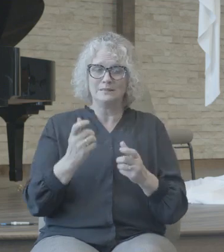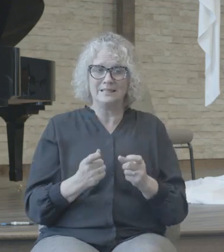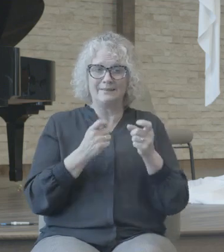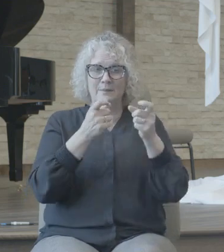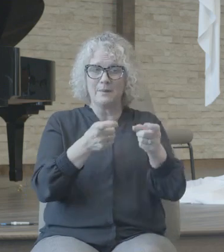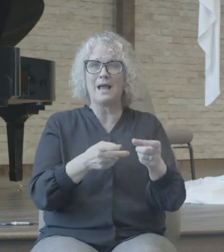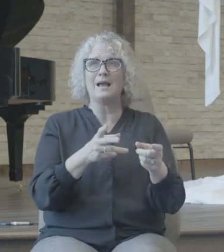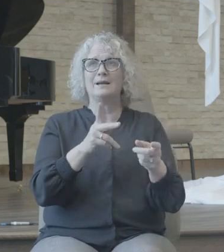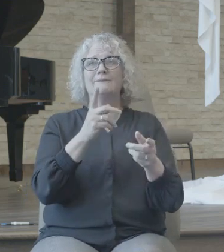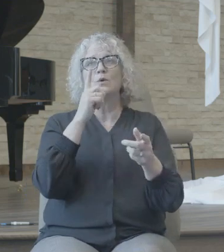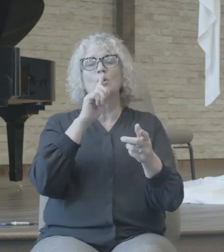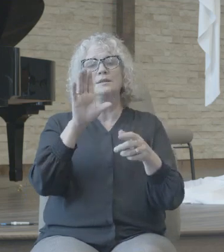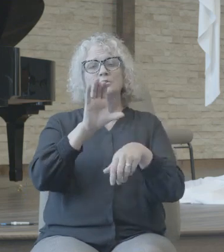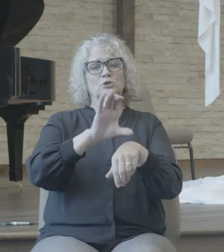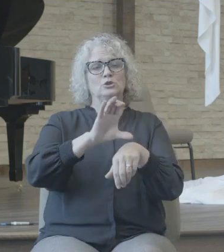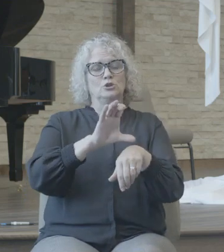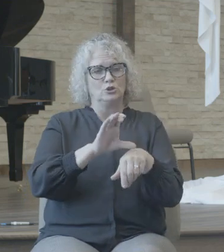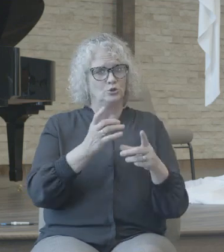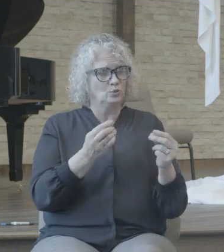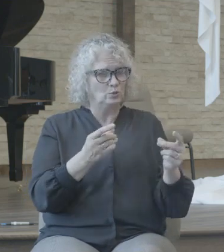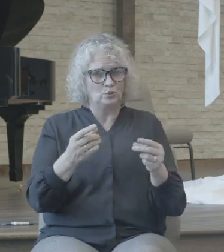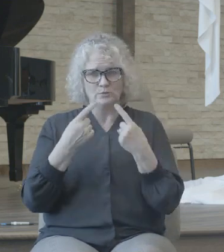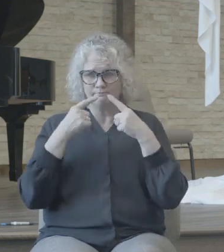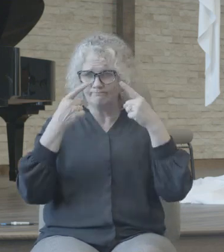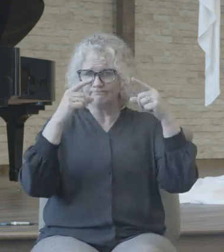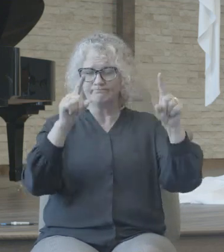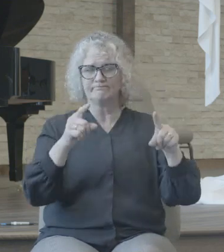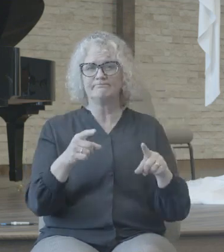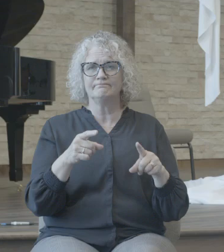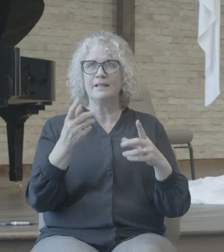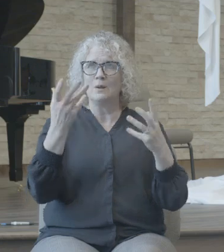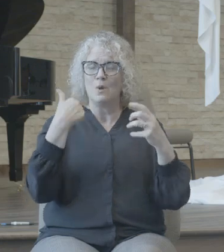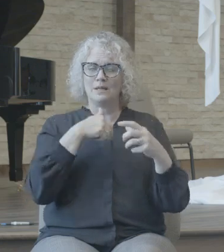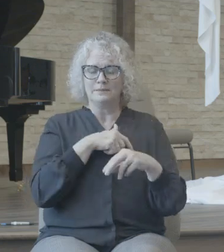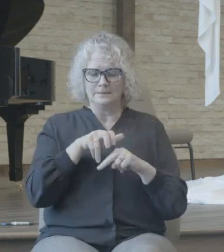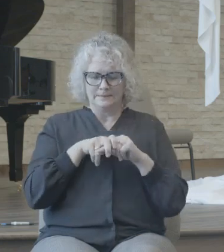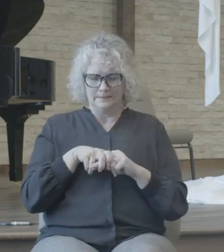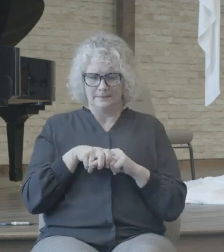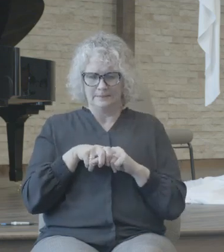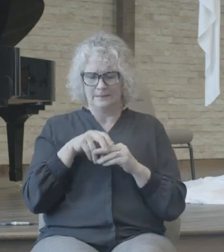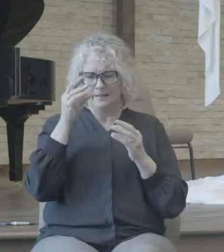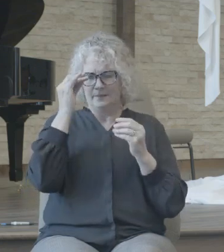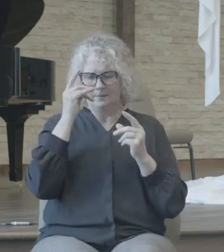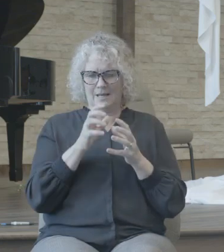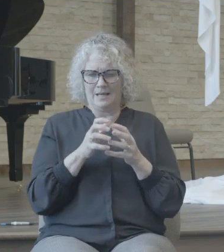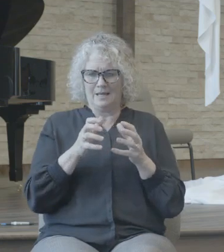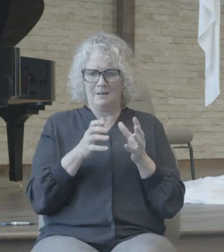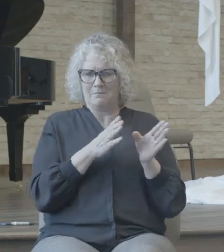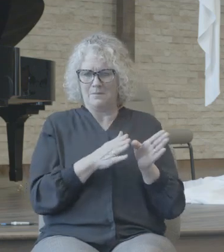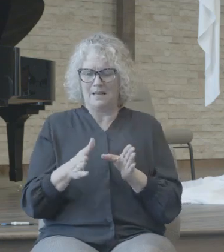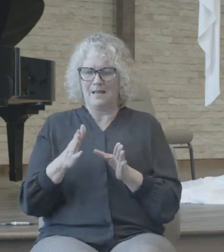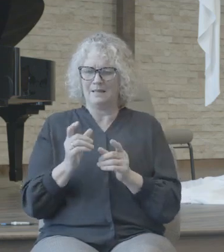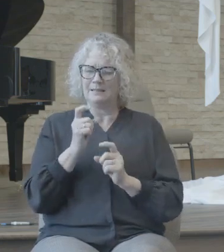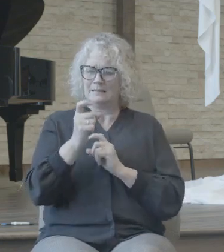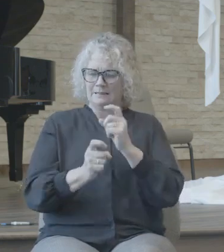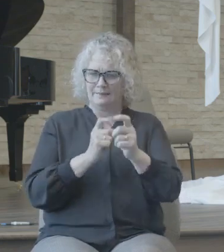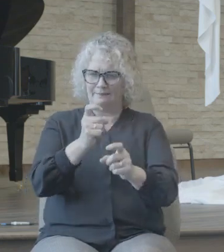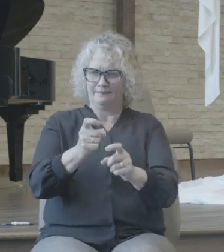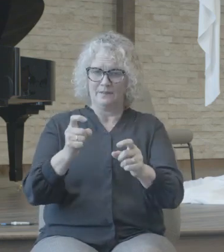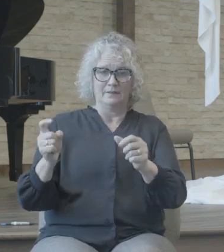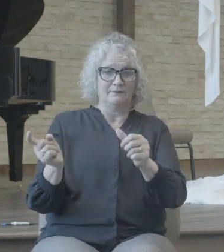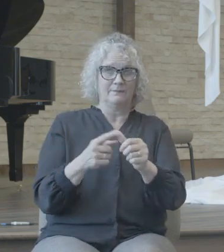church. And as we do that, he wants us to sit down and think about it and plan our giving. He wants us to give to him